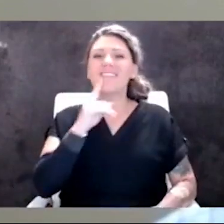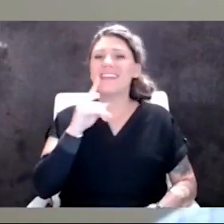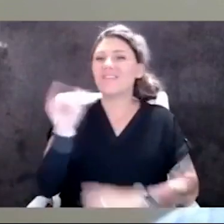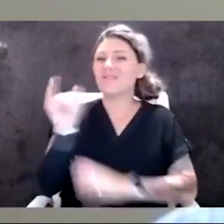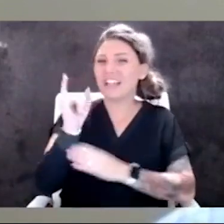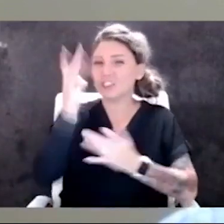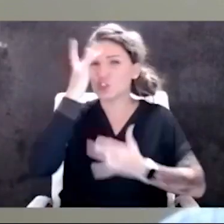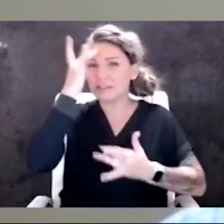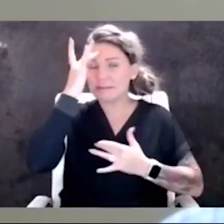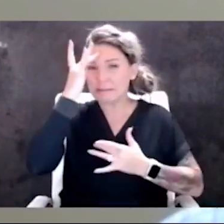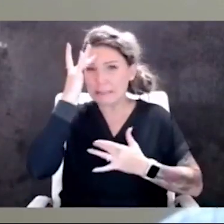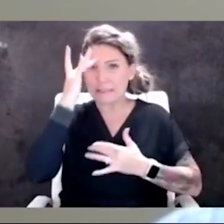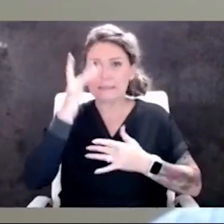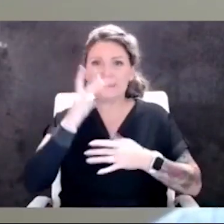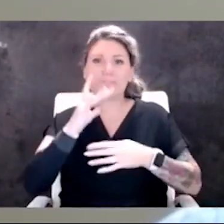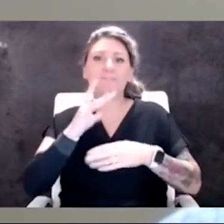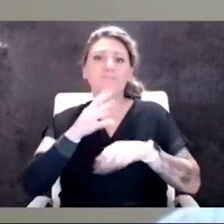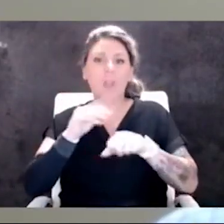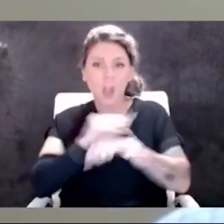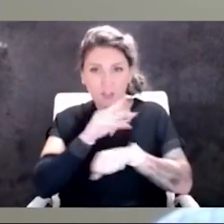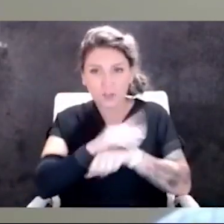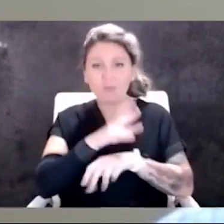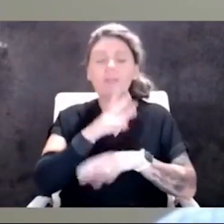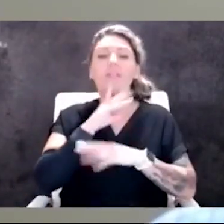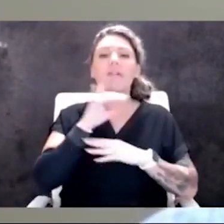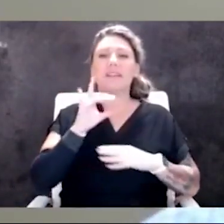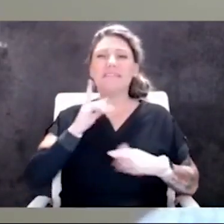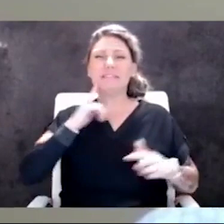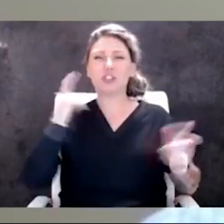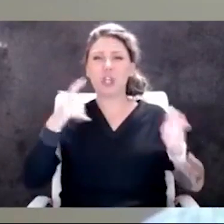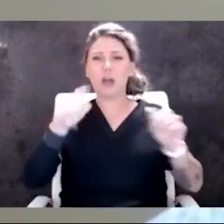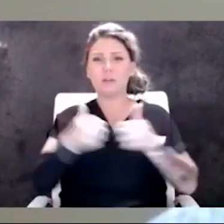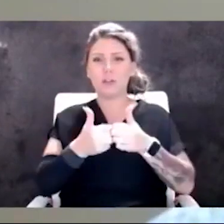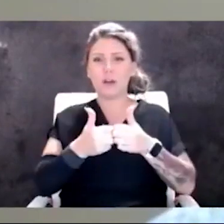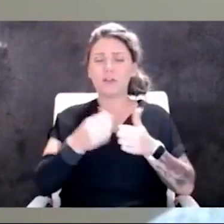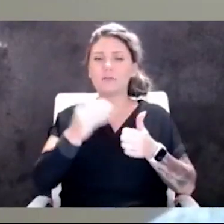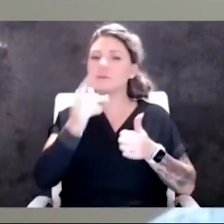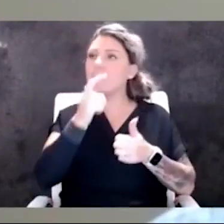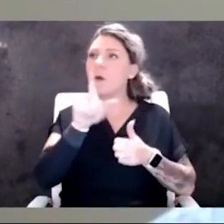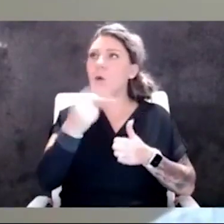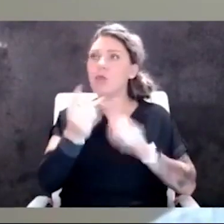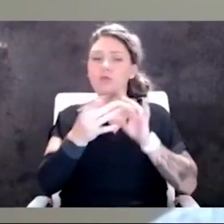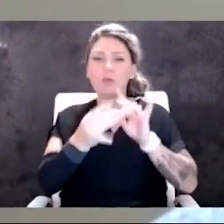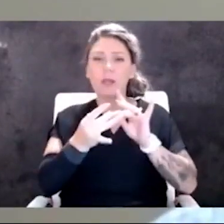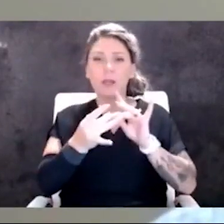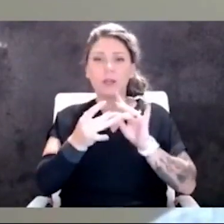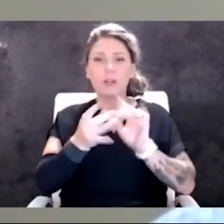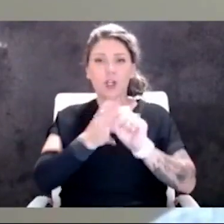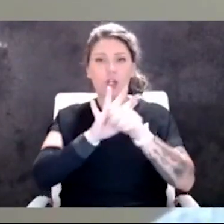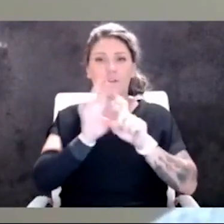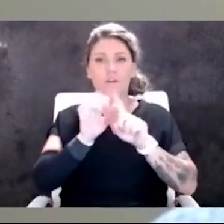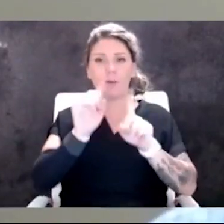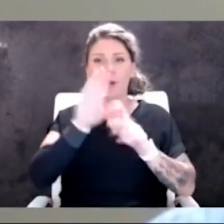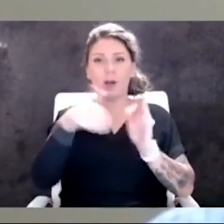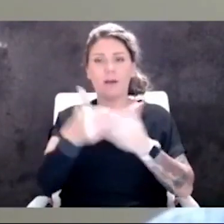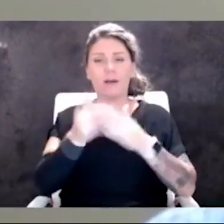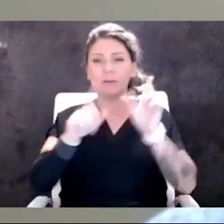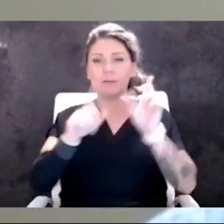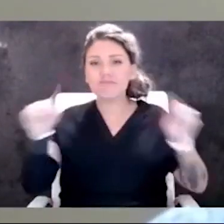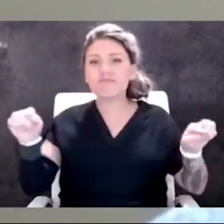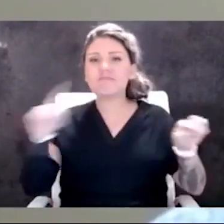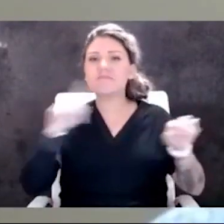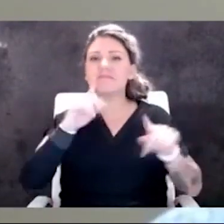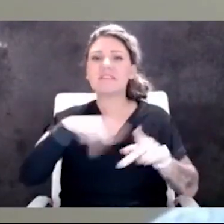our biggest challenges, not necessarily related to COVID even, but when we get all different types